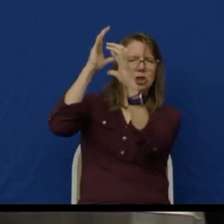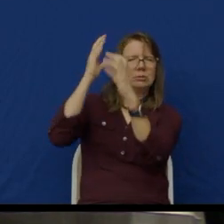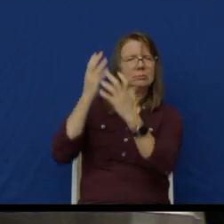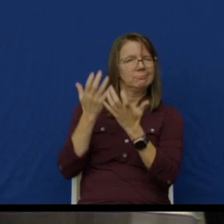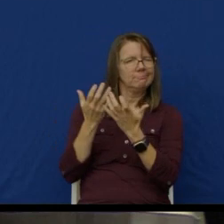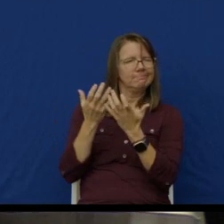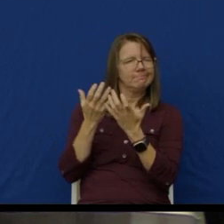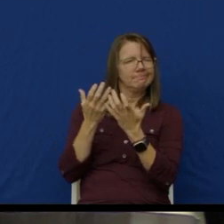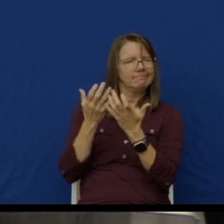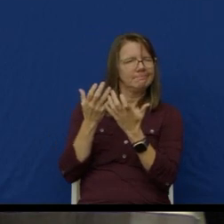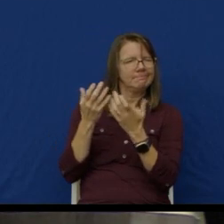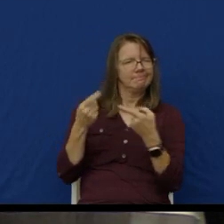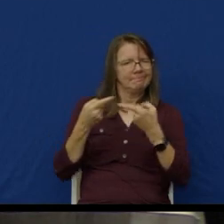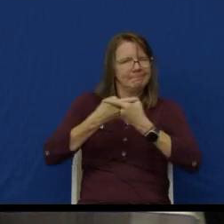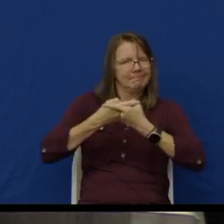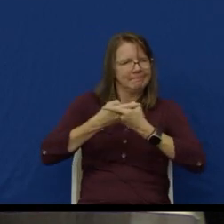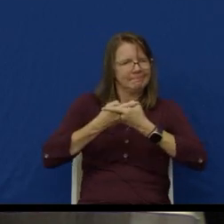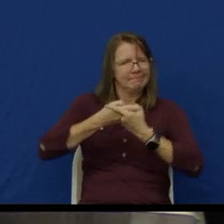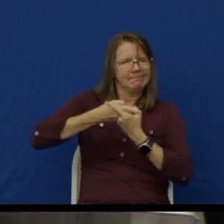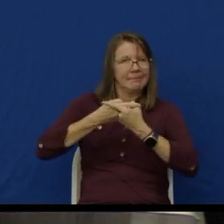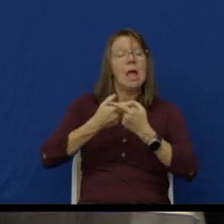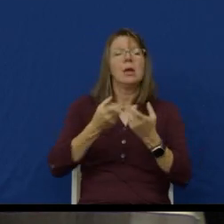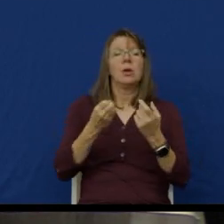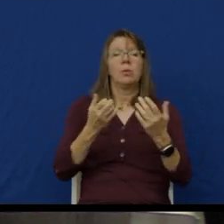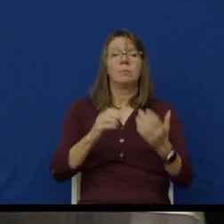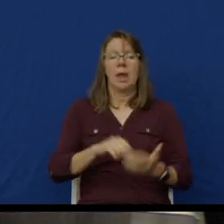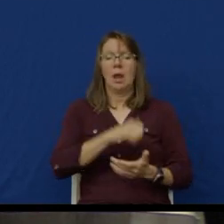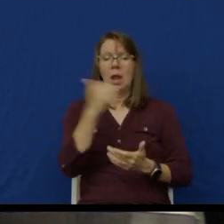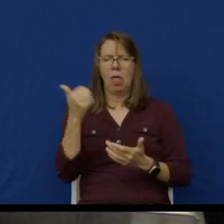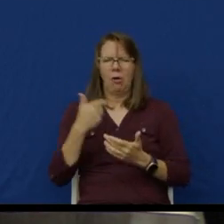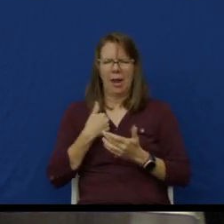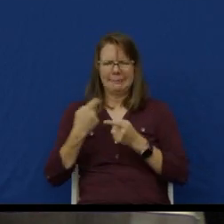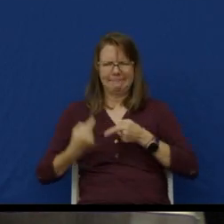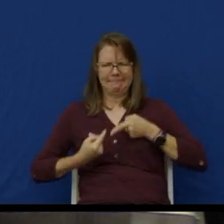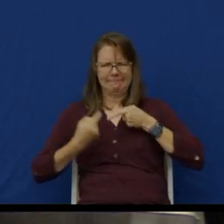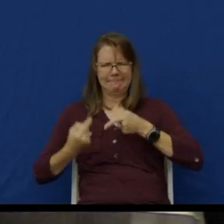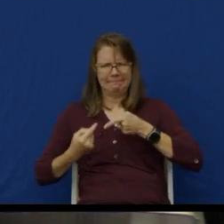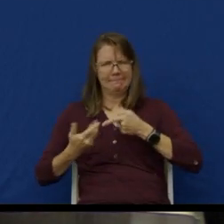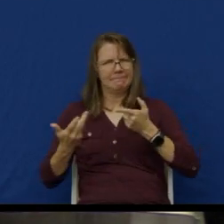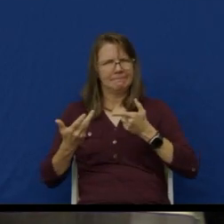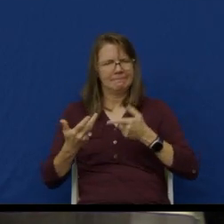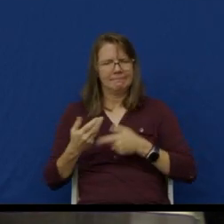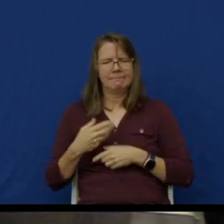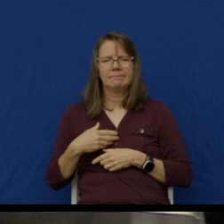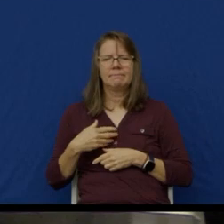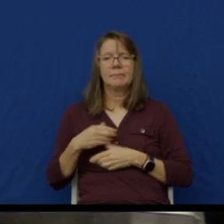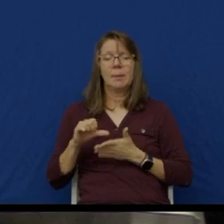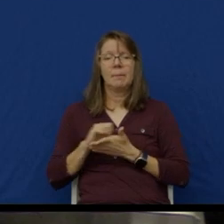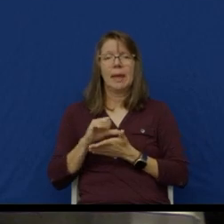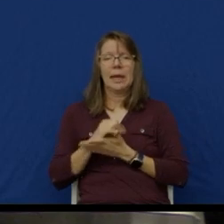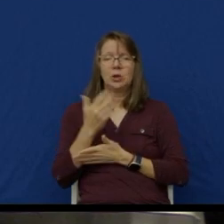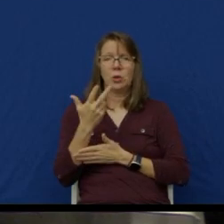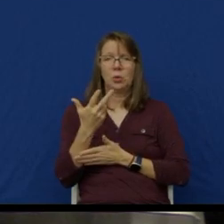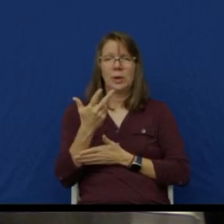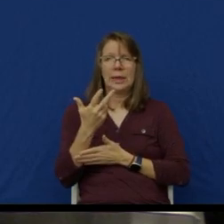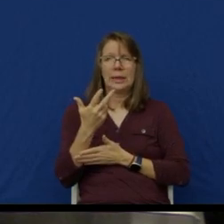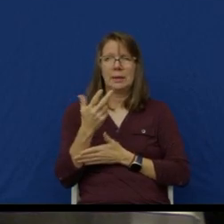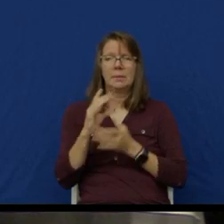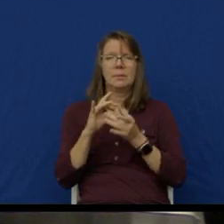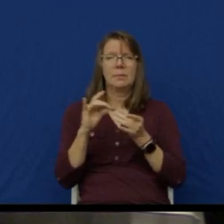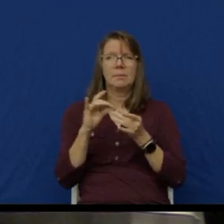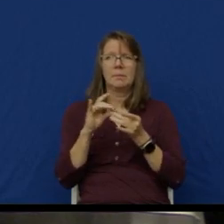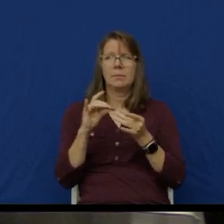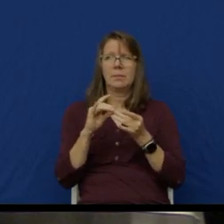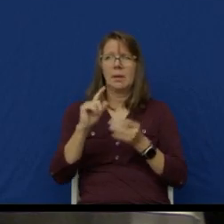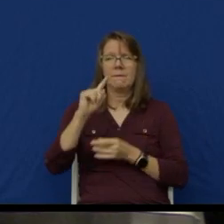I'm really, really struggling with is on page 3 that talks about first, second,